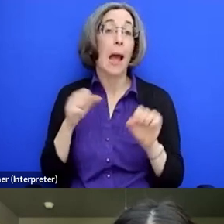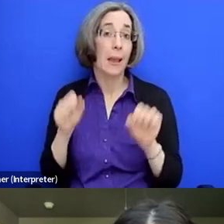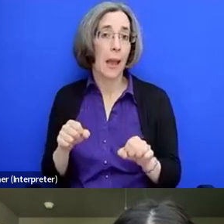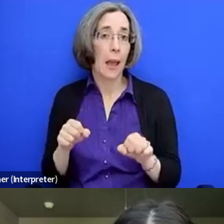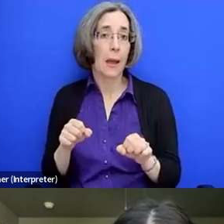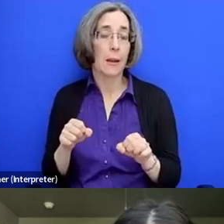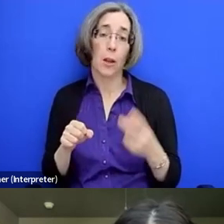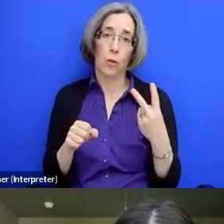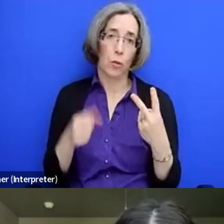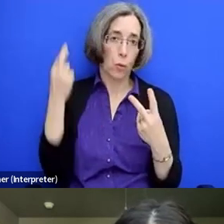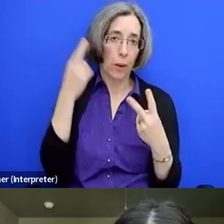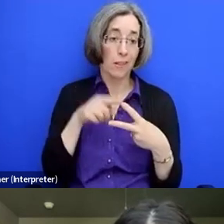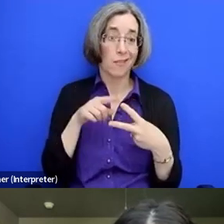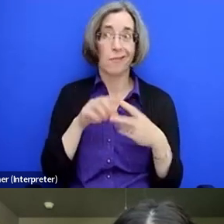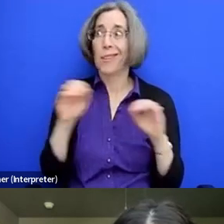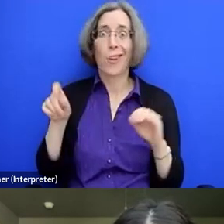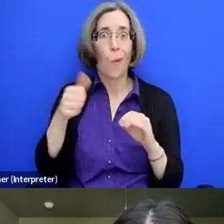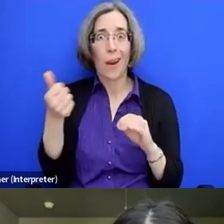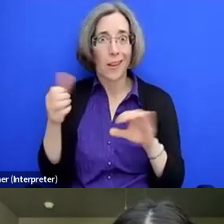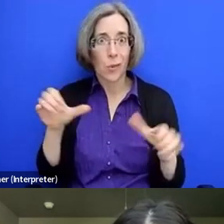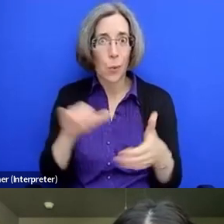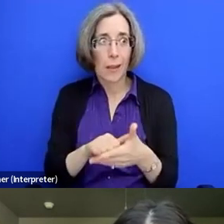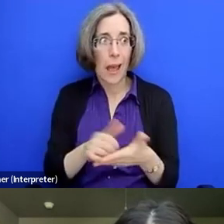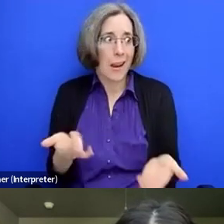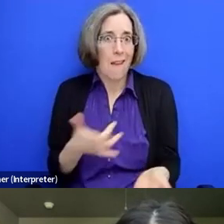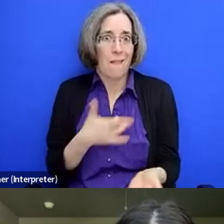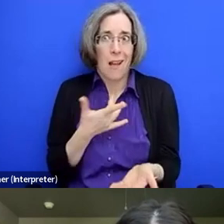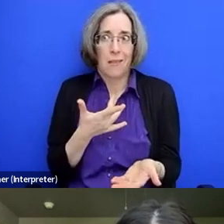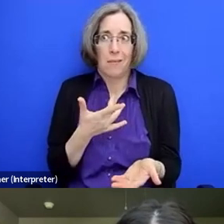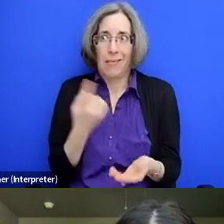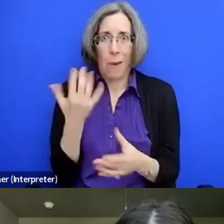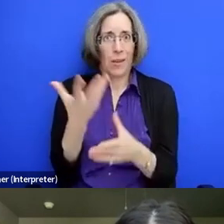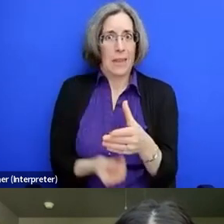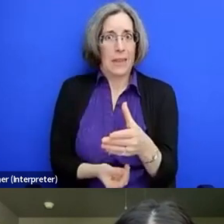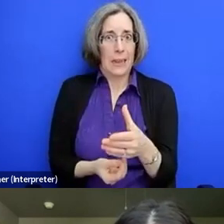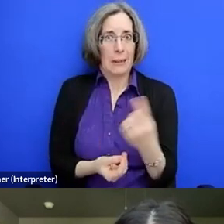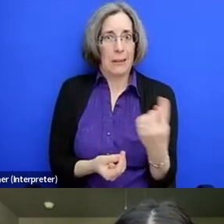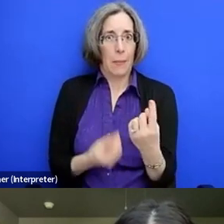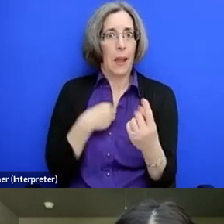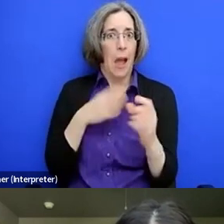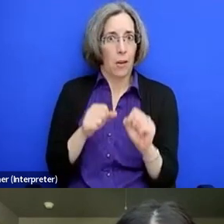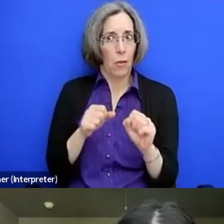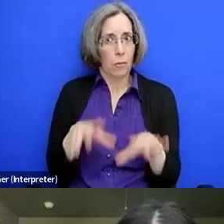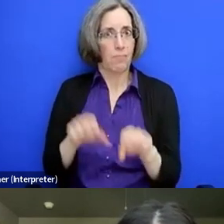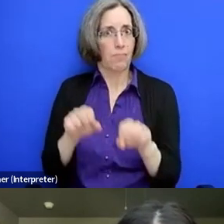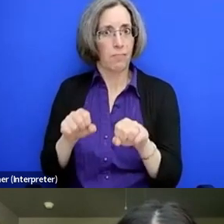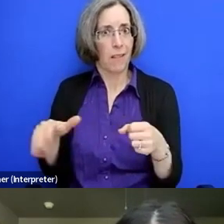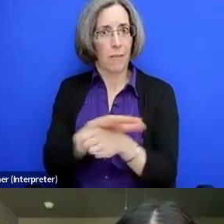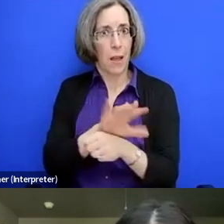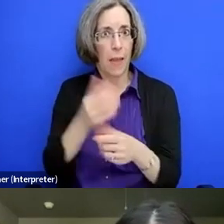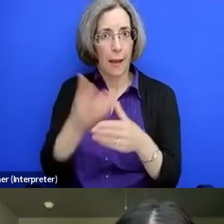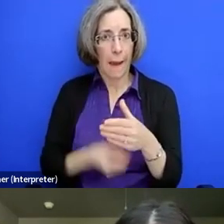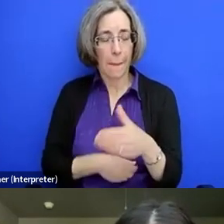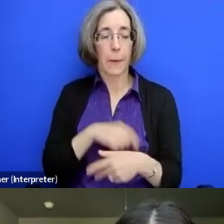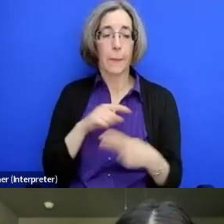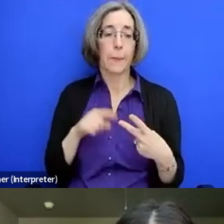else was doing it, and I felt like that was a void that I could jump into. And the other